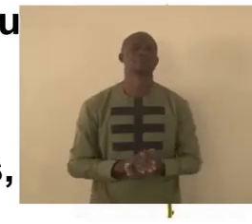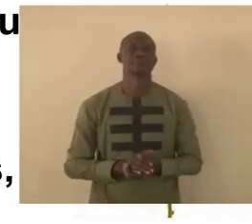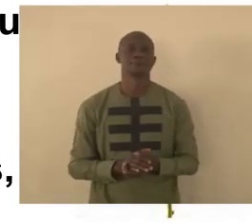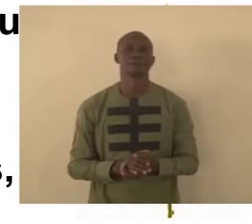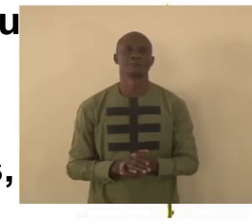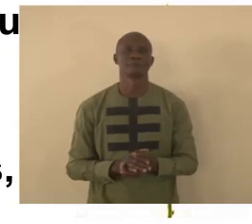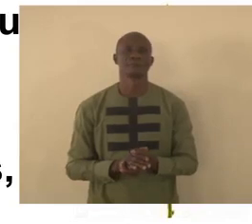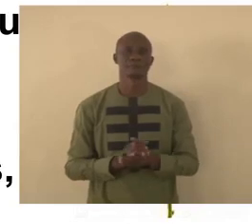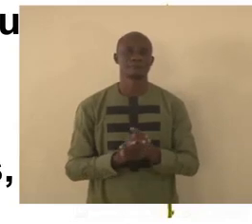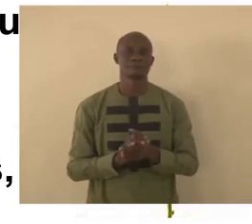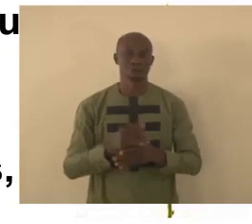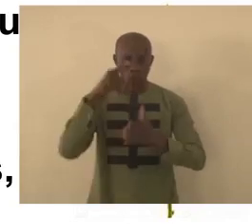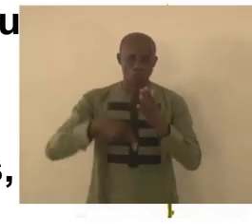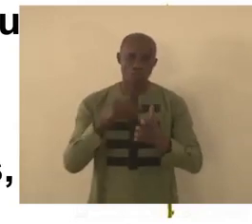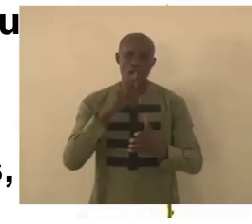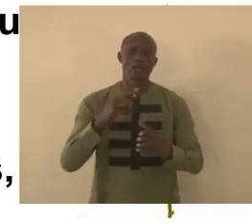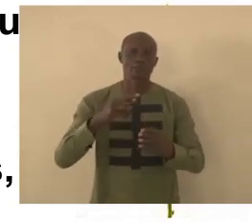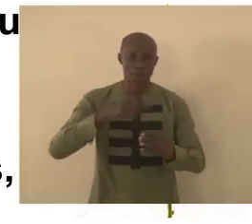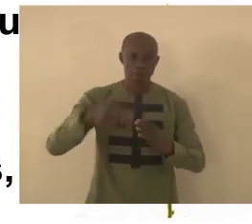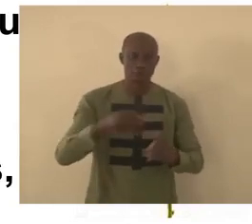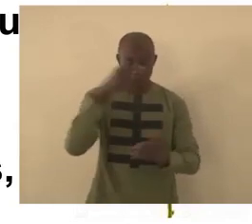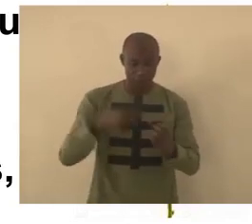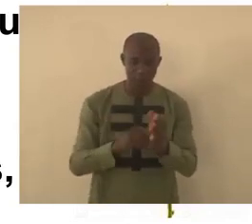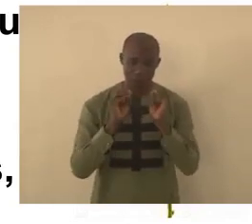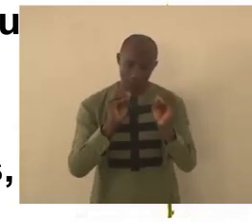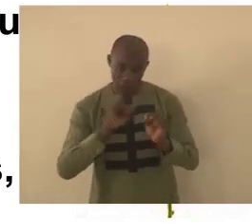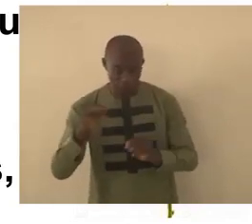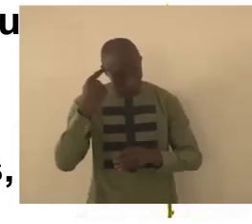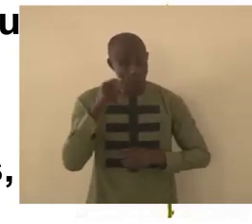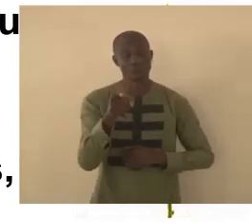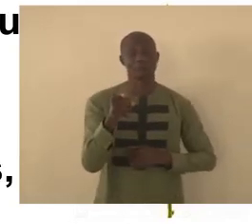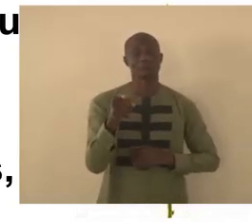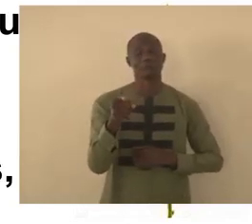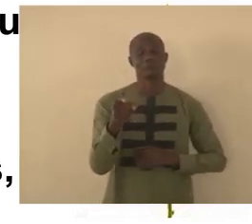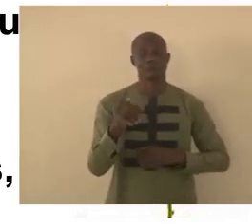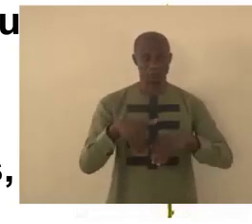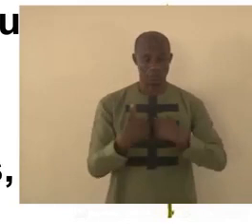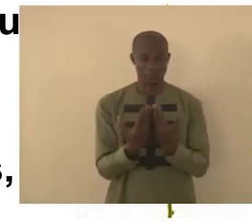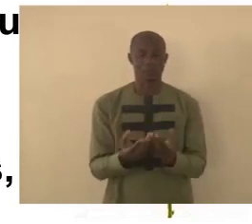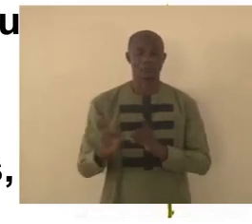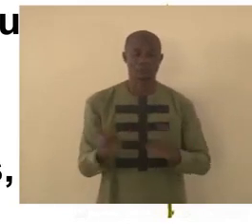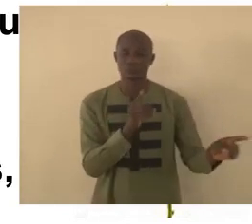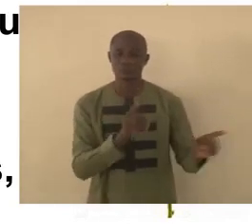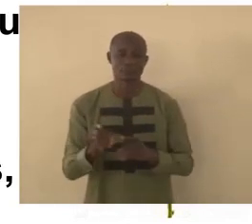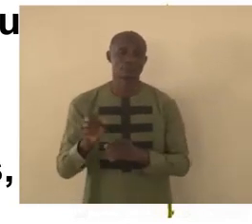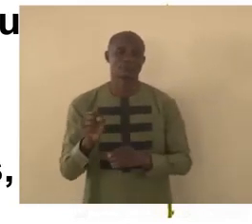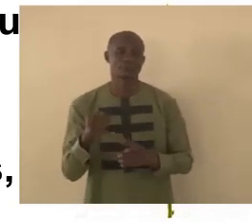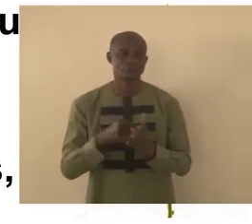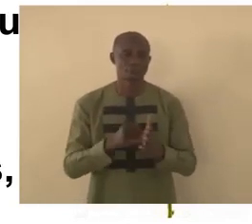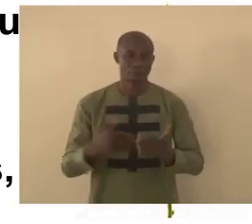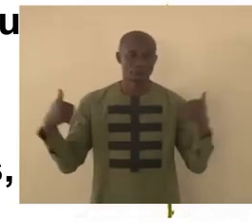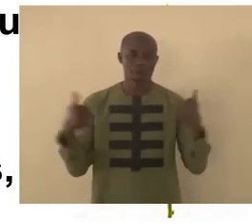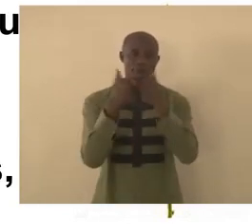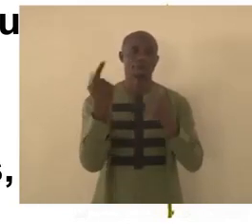heaven." What are the implications of this teaching for you? How does it challenge